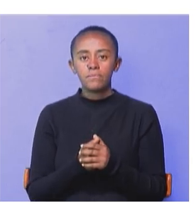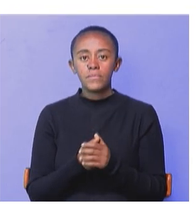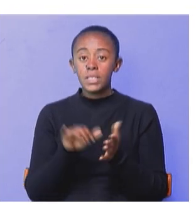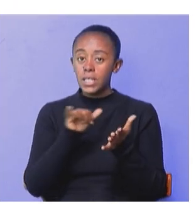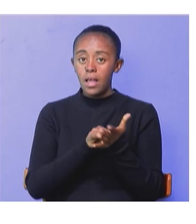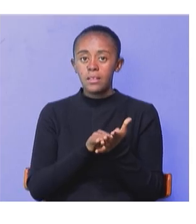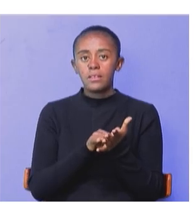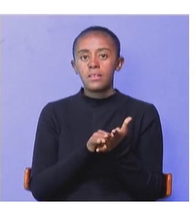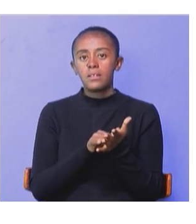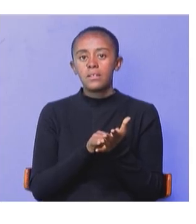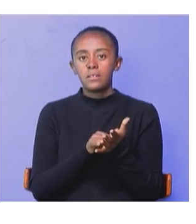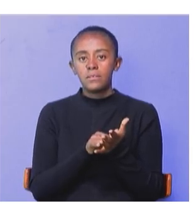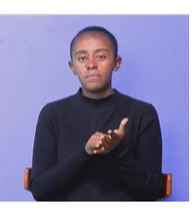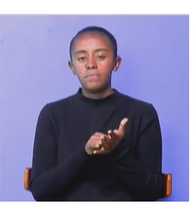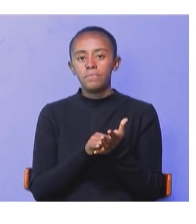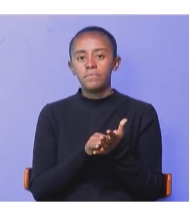that